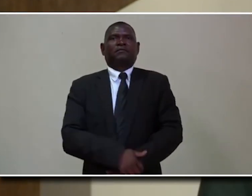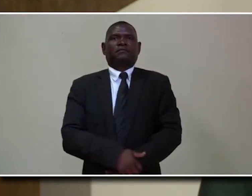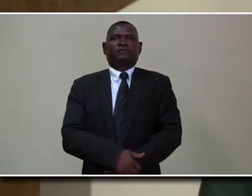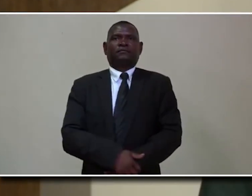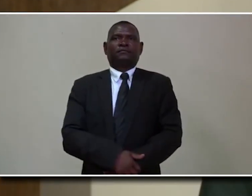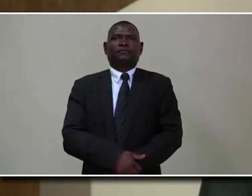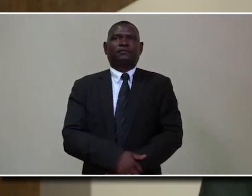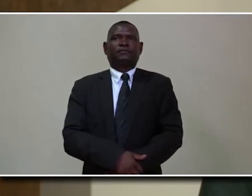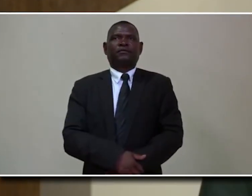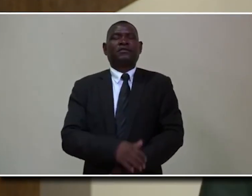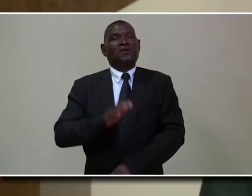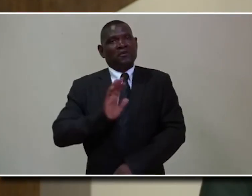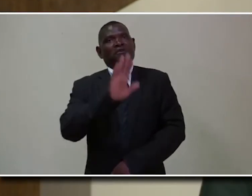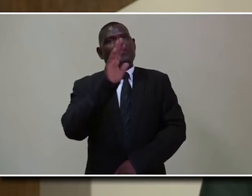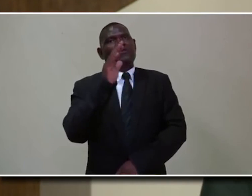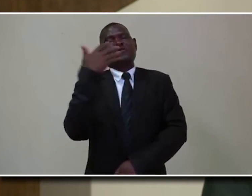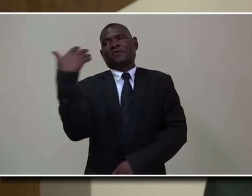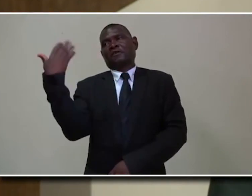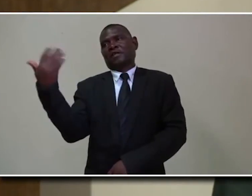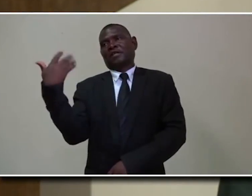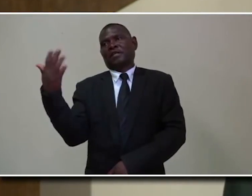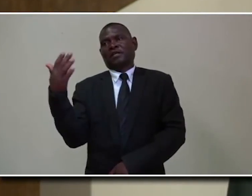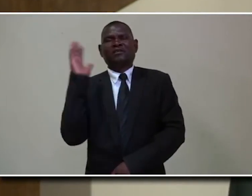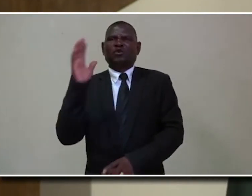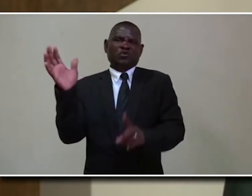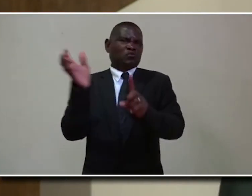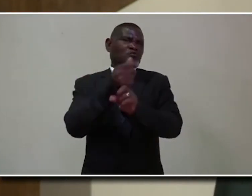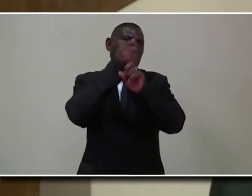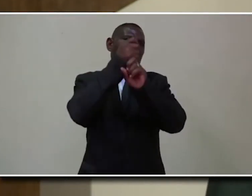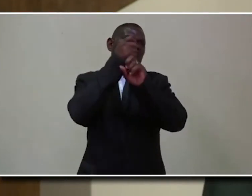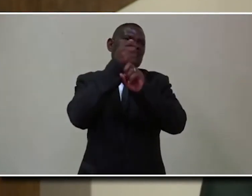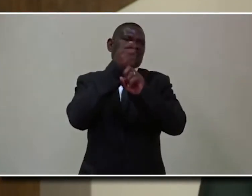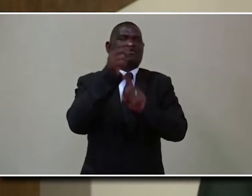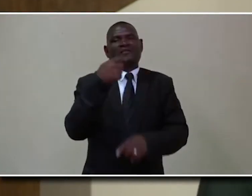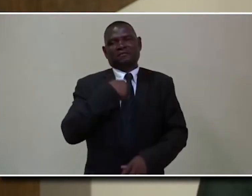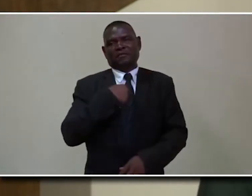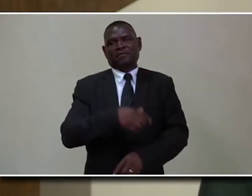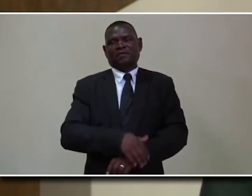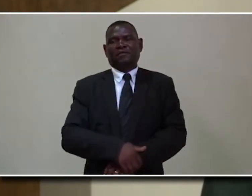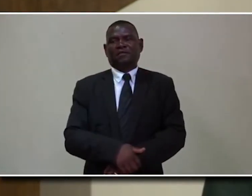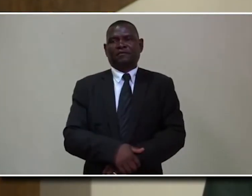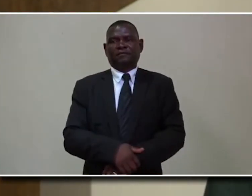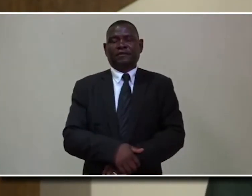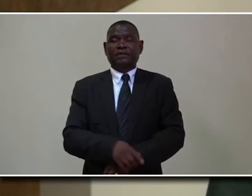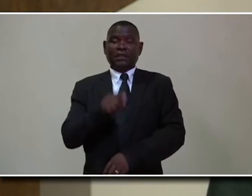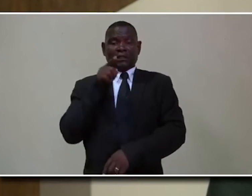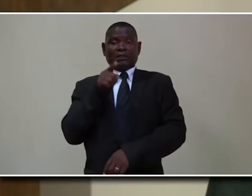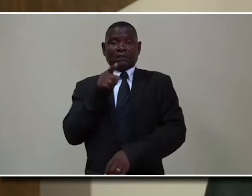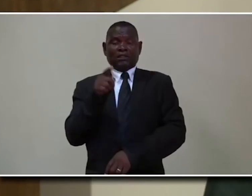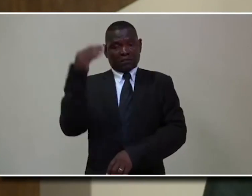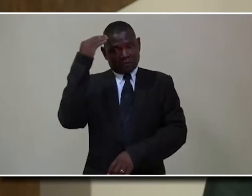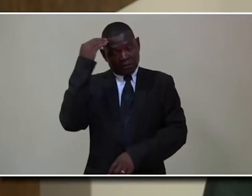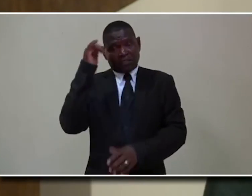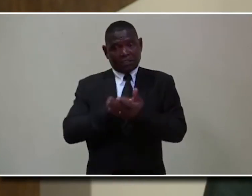Your right hand shall hold me. Ndiye dzanja lanu lamanja lidzanigwiririra. This knowledge that God